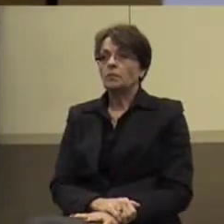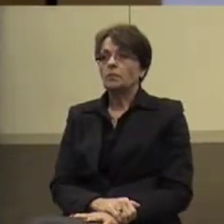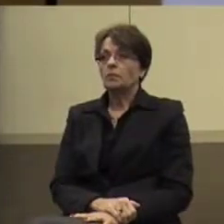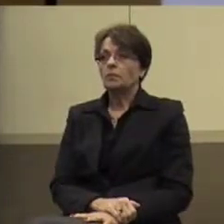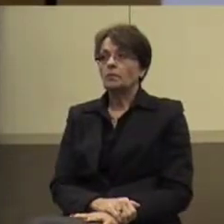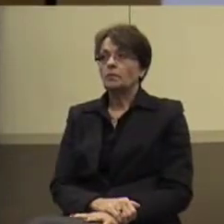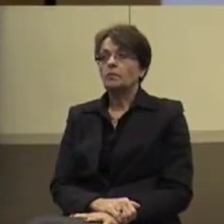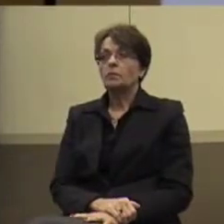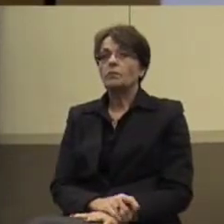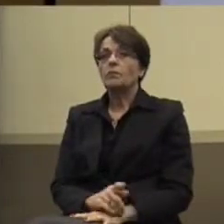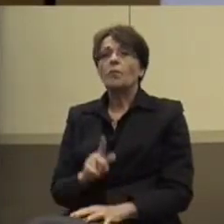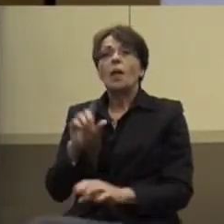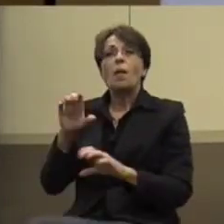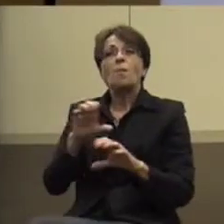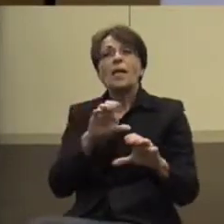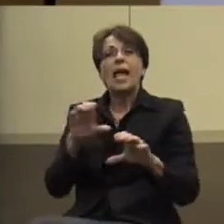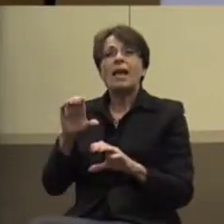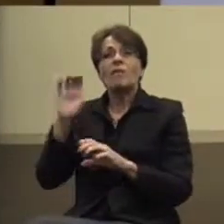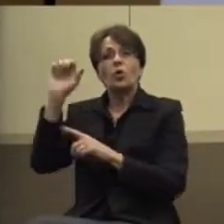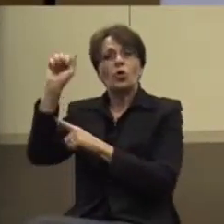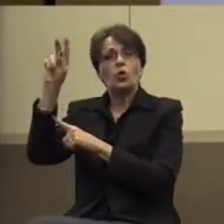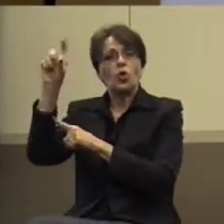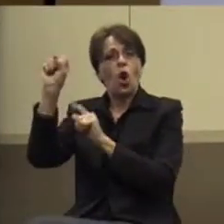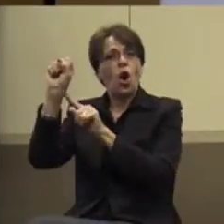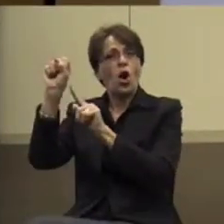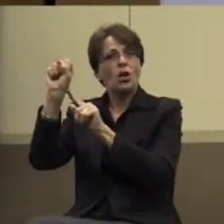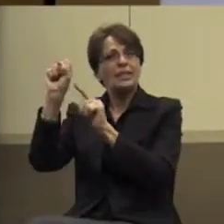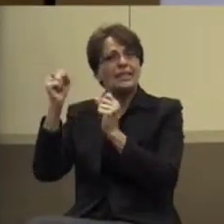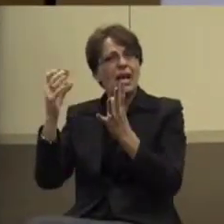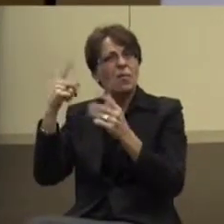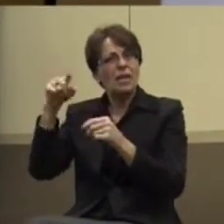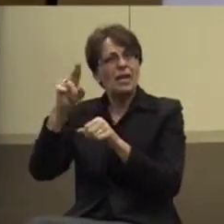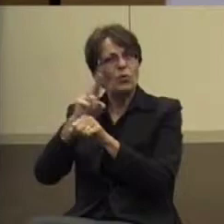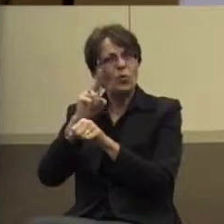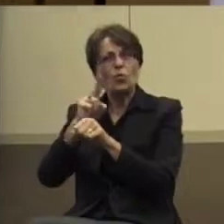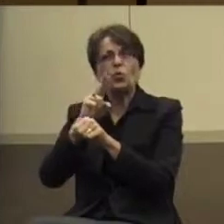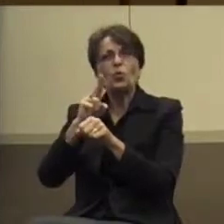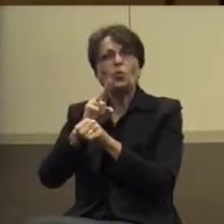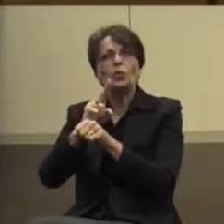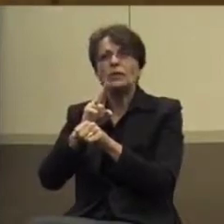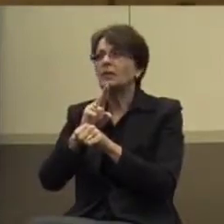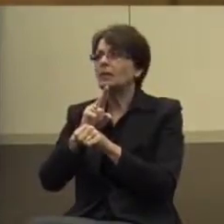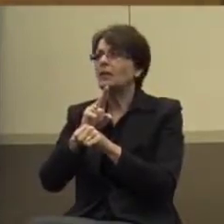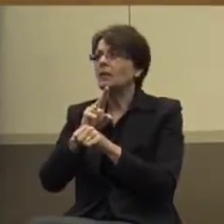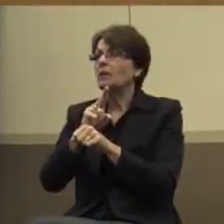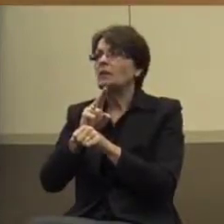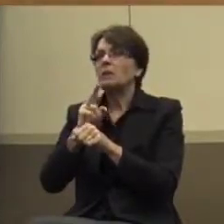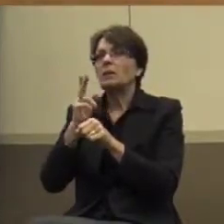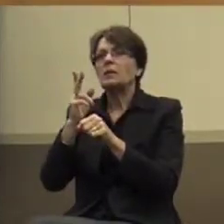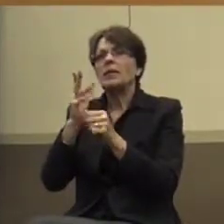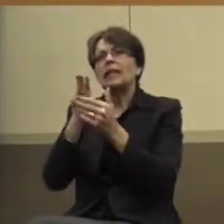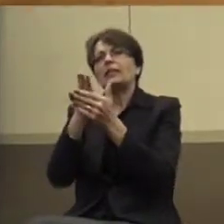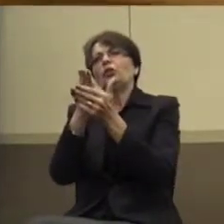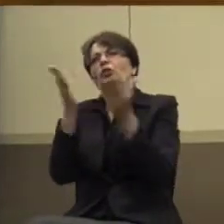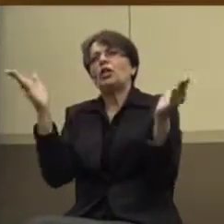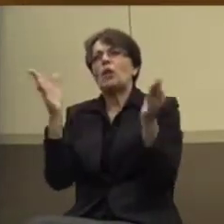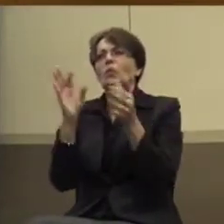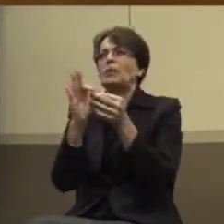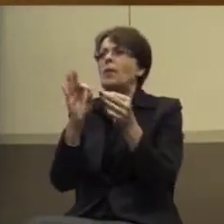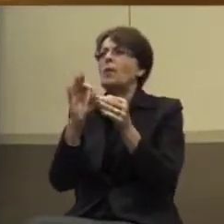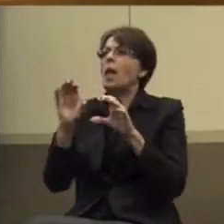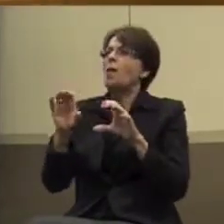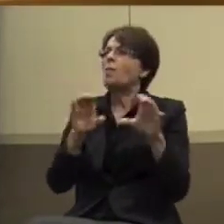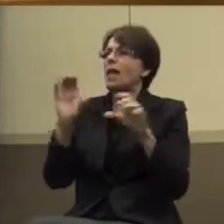The behavior cards, how many of you use, and that's a pretty wide general statement, like either behavior cards